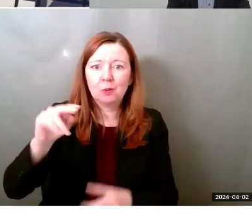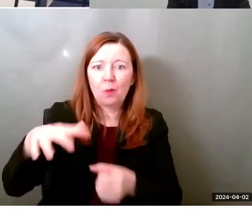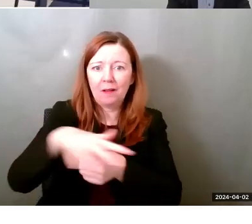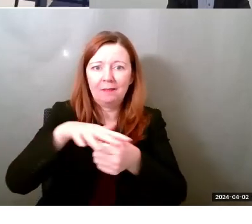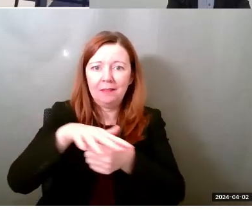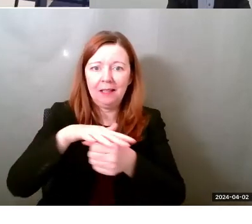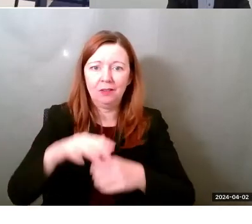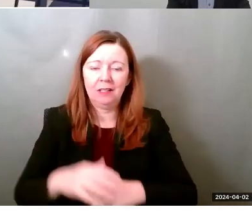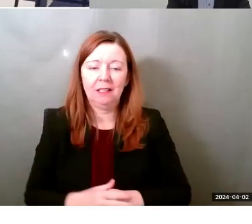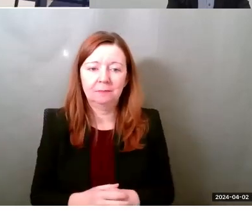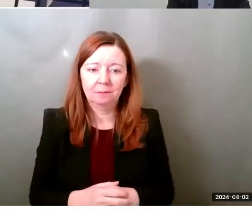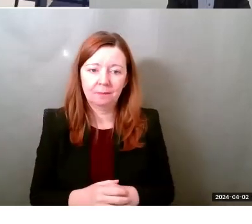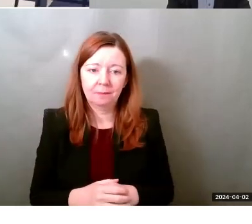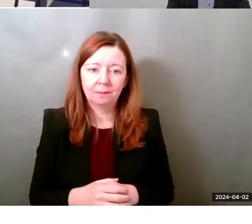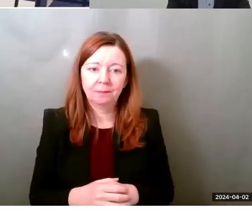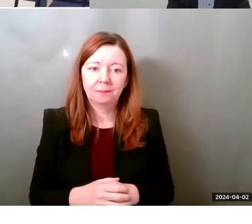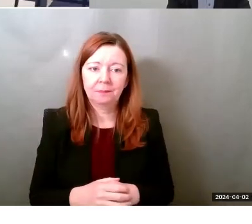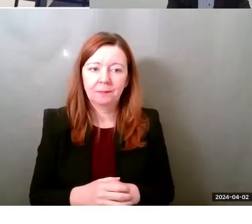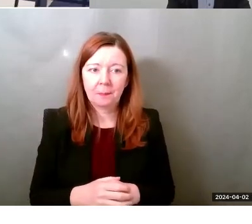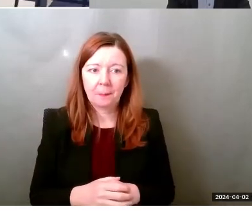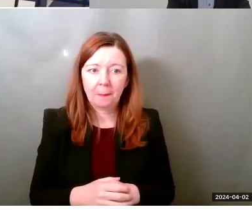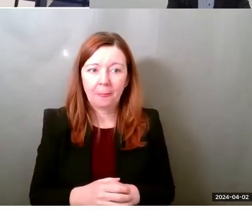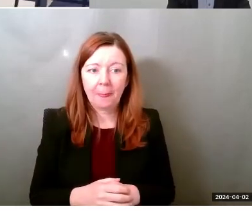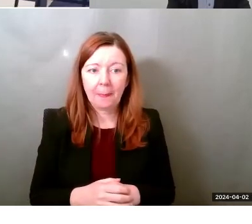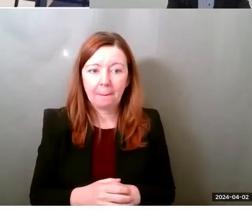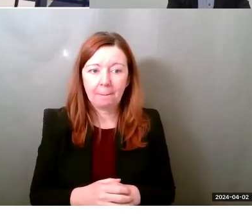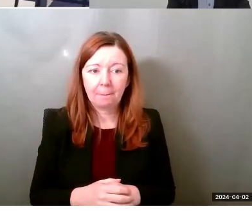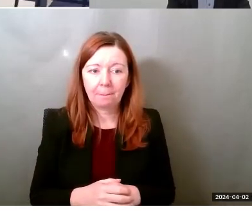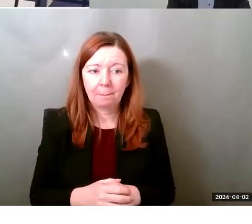area. Next slide, please.